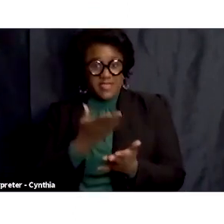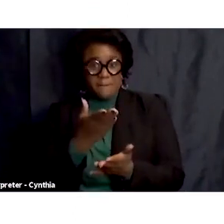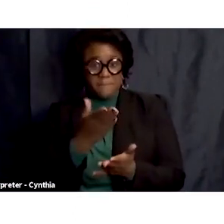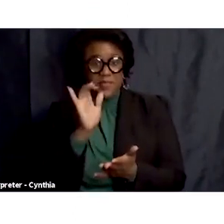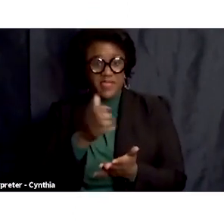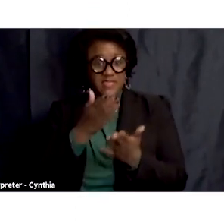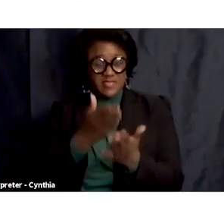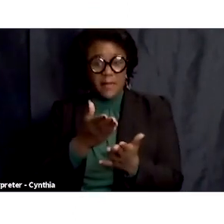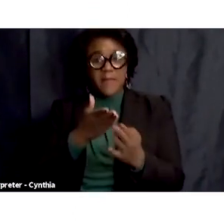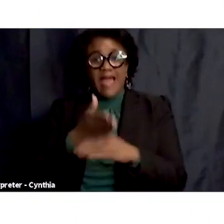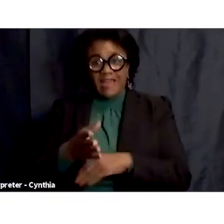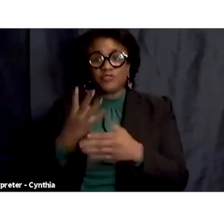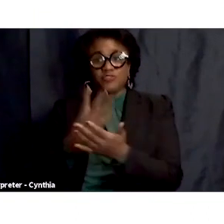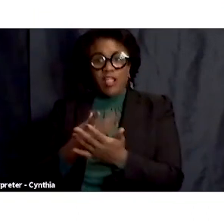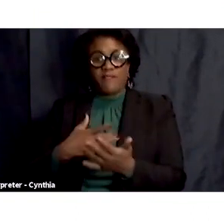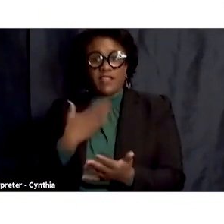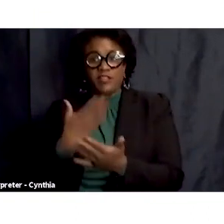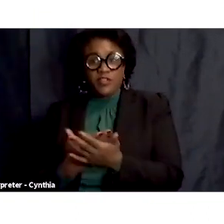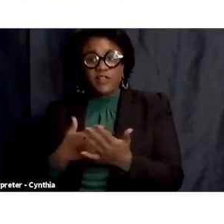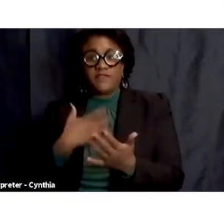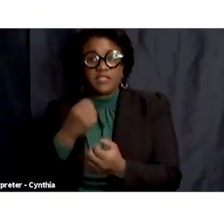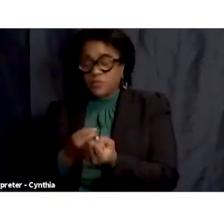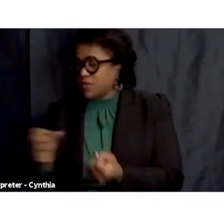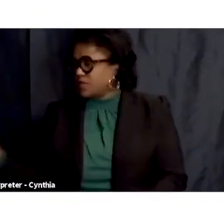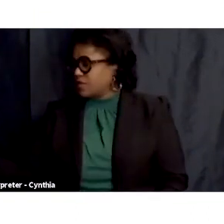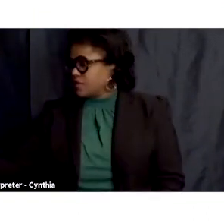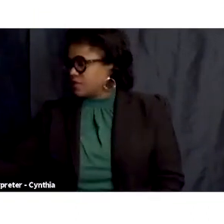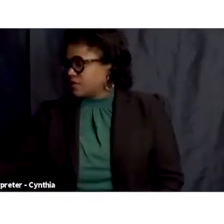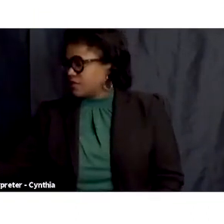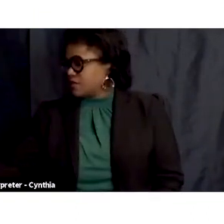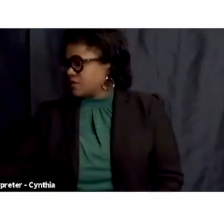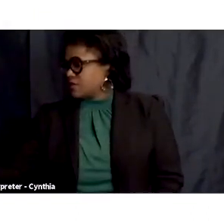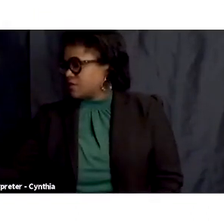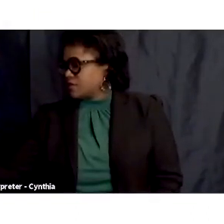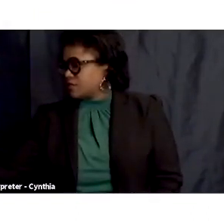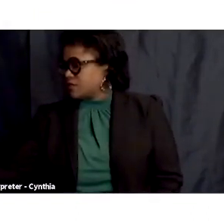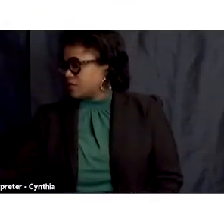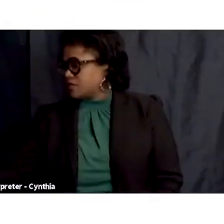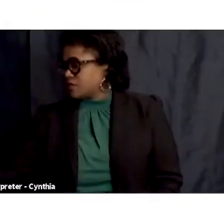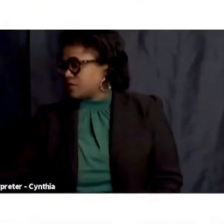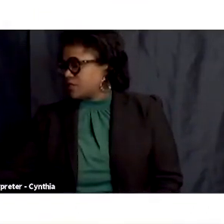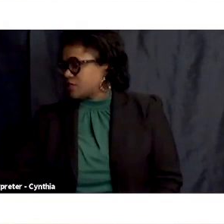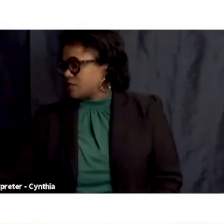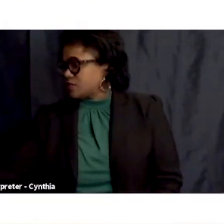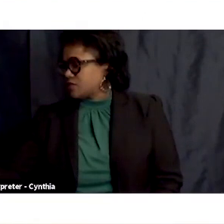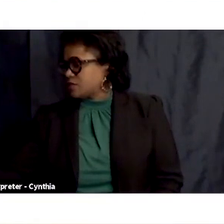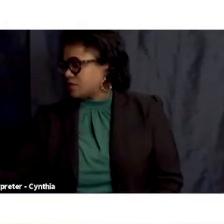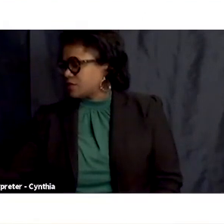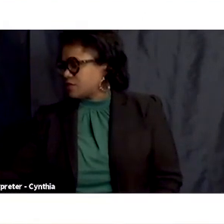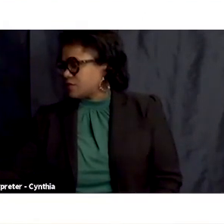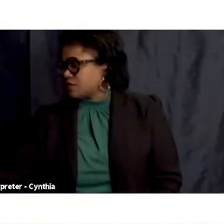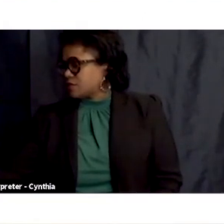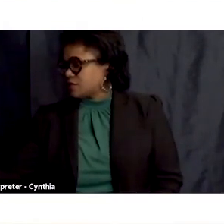them post-jail, feeling good, feeling supported, feeling strong. A lot of that came from the work of caregivers. A lot of that came from the